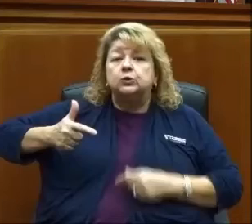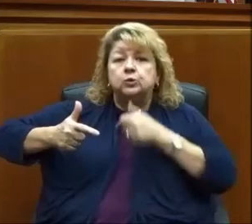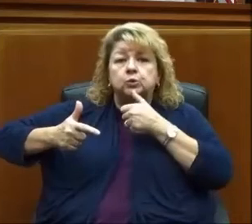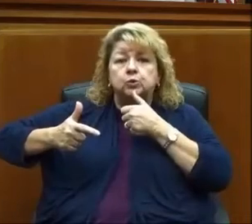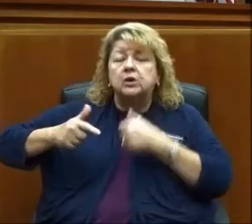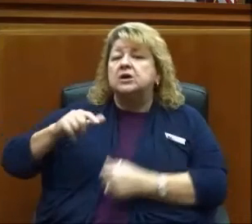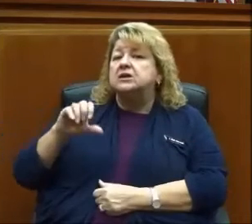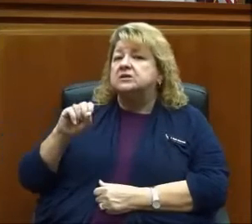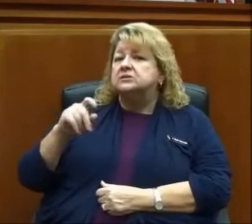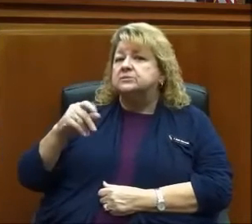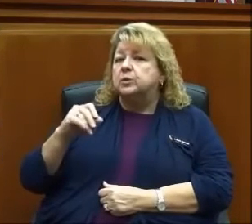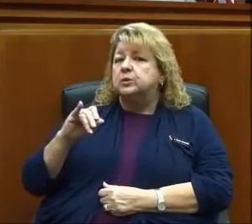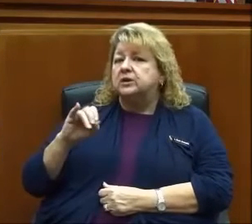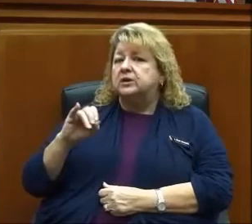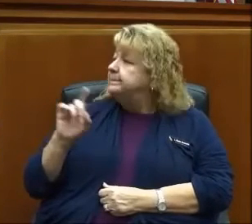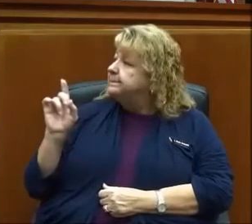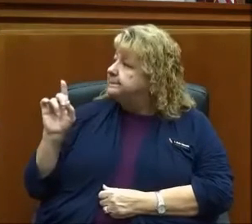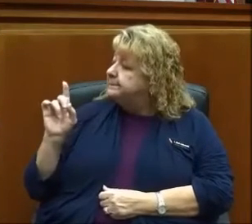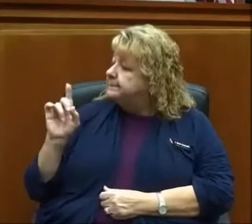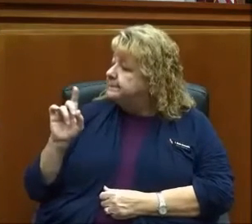Ms. Bophy.